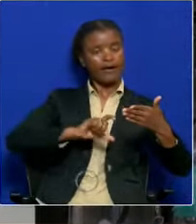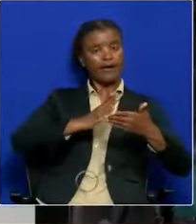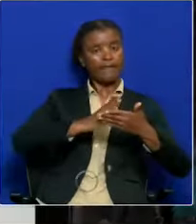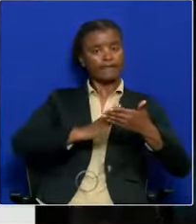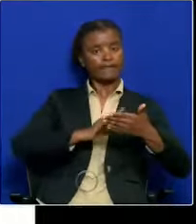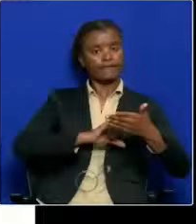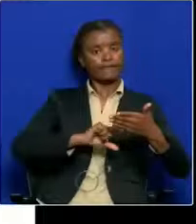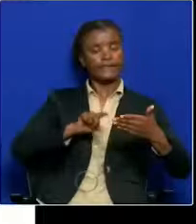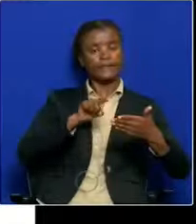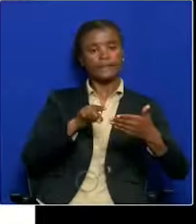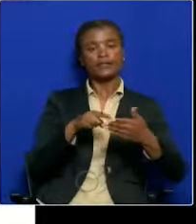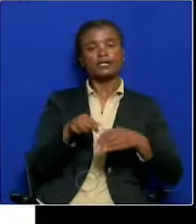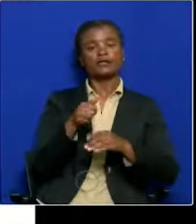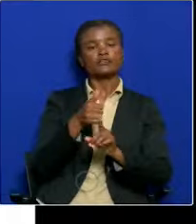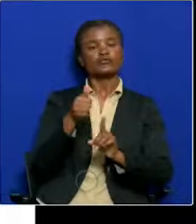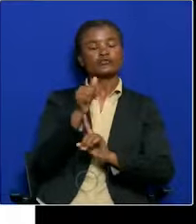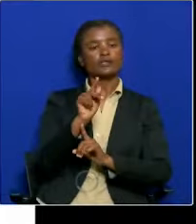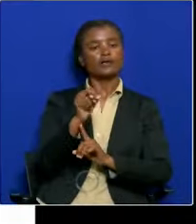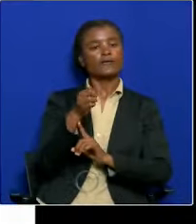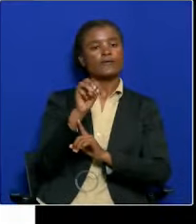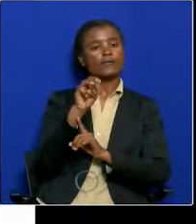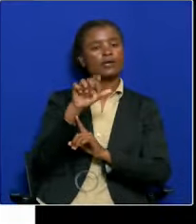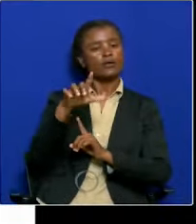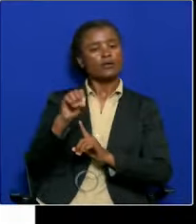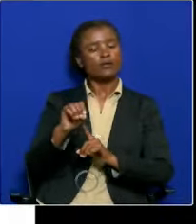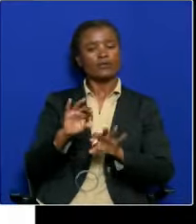and things like that. Can you see that?